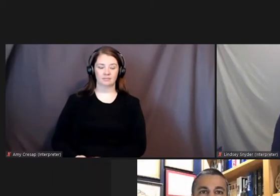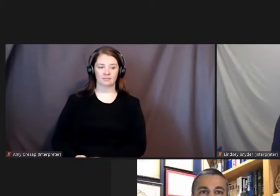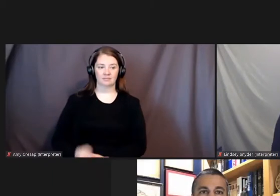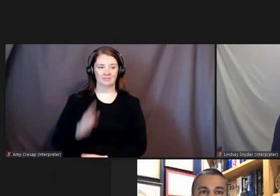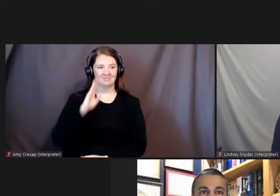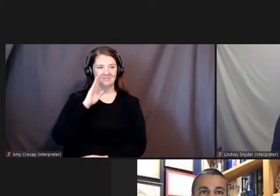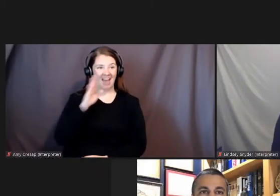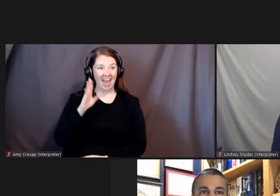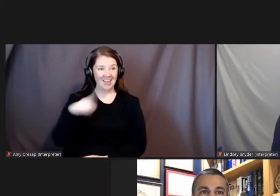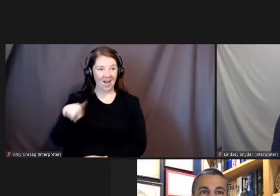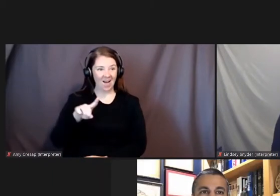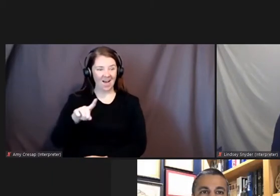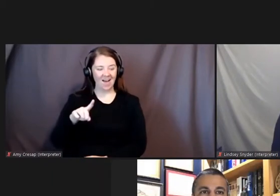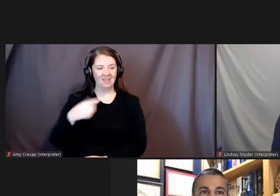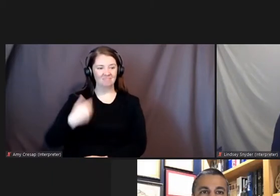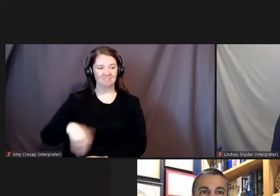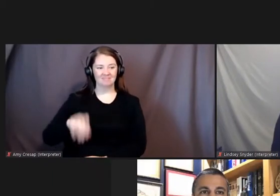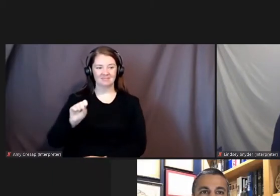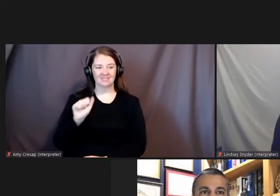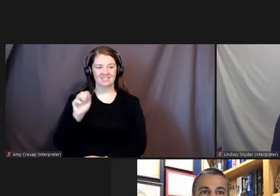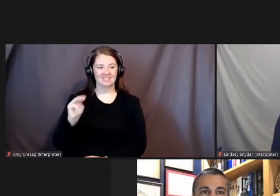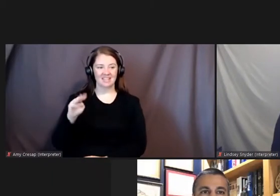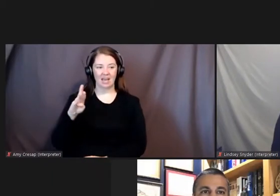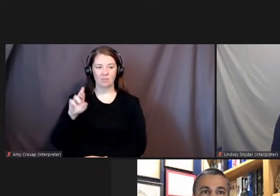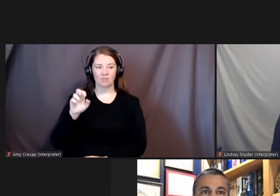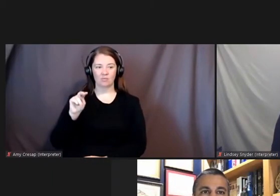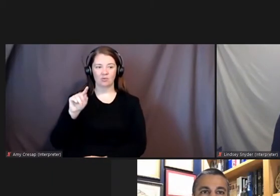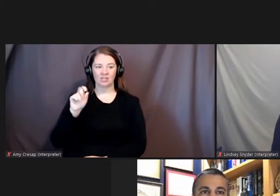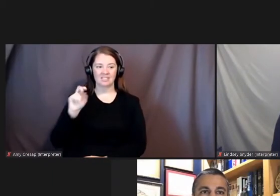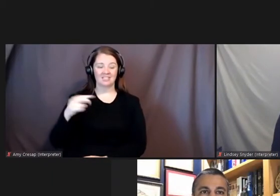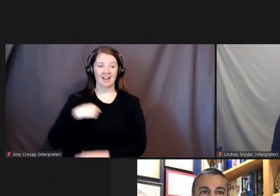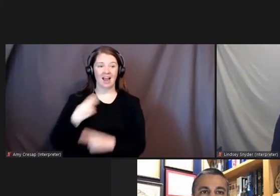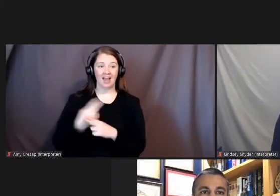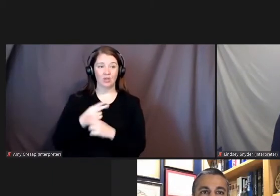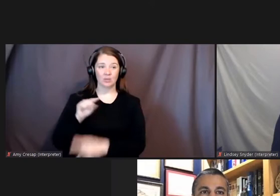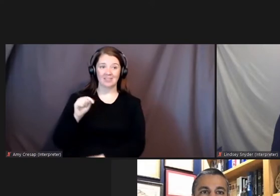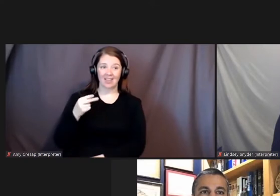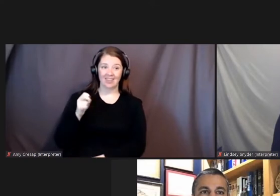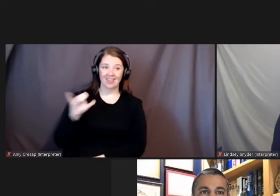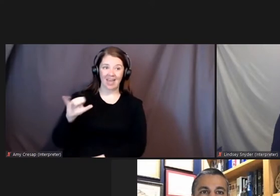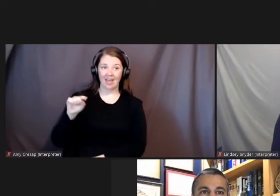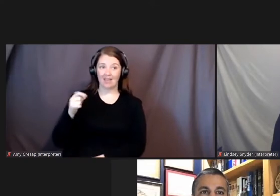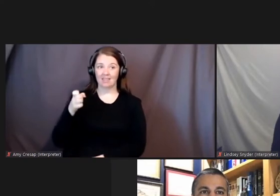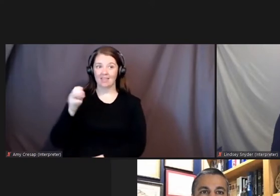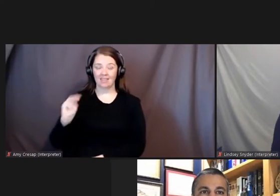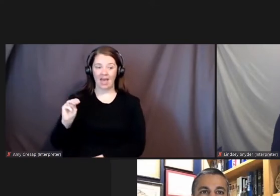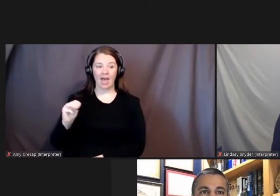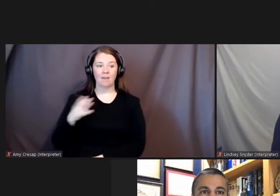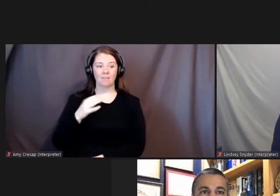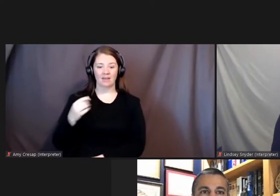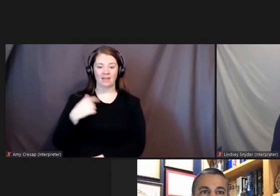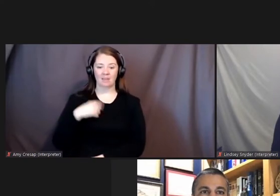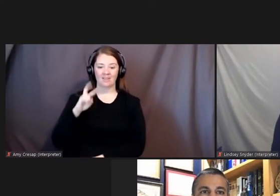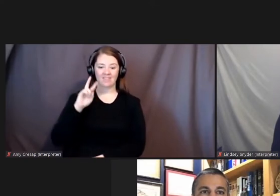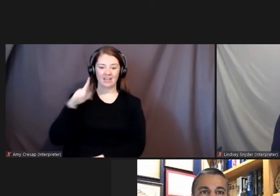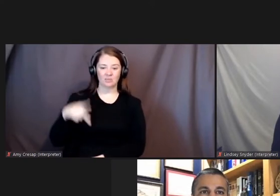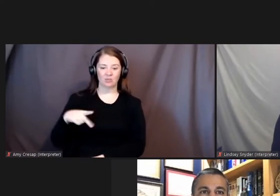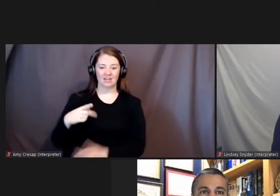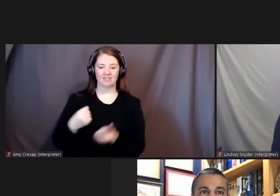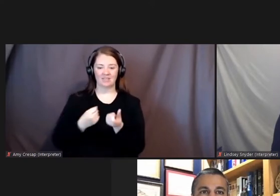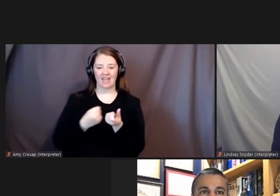Hey y'all, it's me, Sam Brinton. I use they and them as my pronouns, and I'm the Vice President of Advocacy and Government Affairs for the Trevor